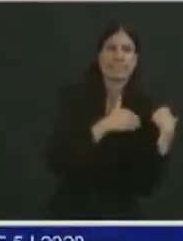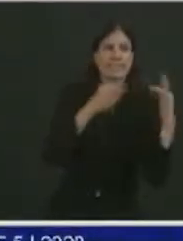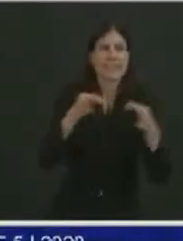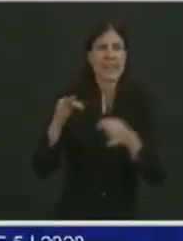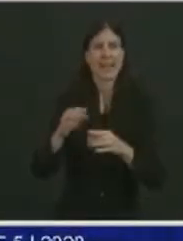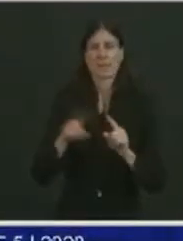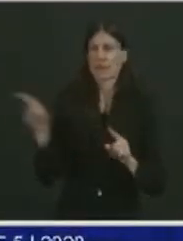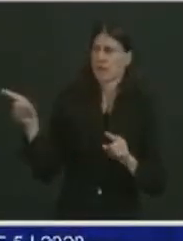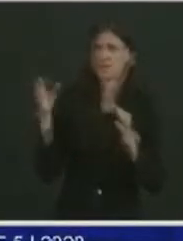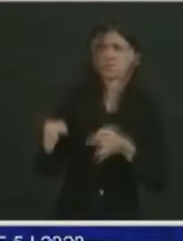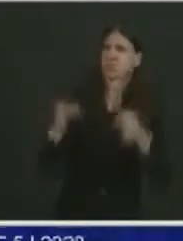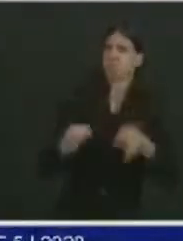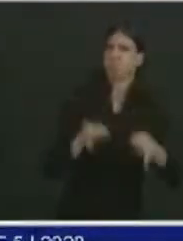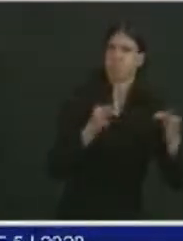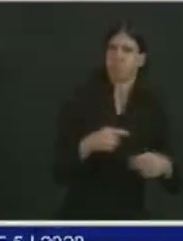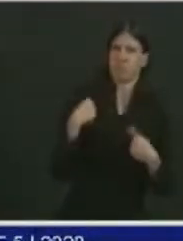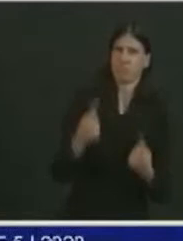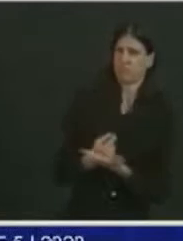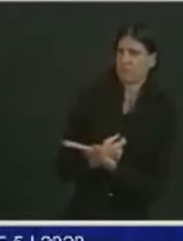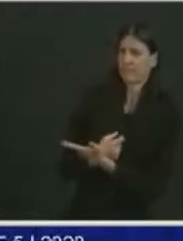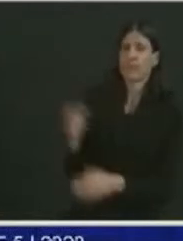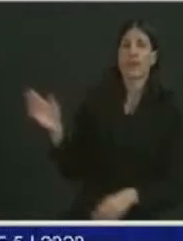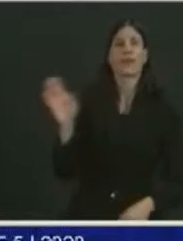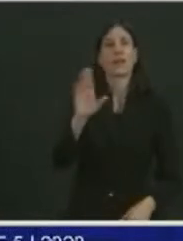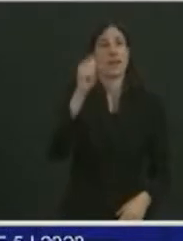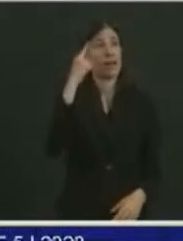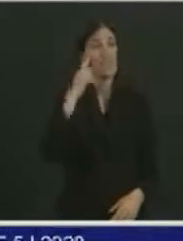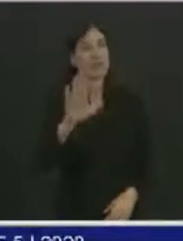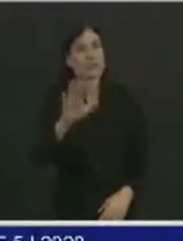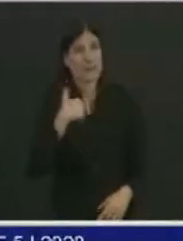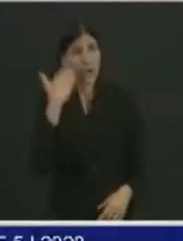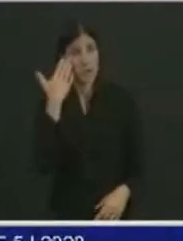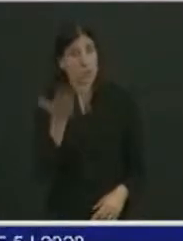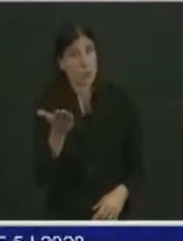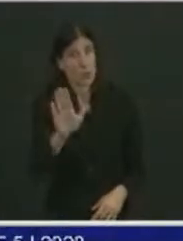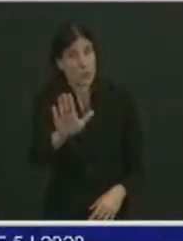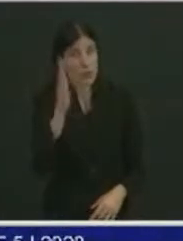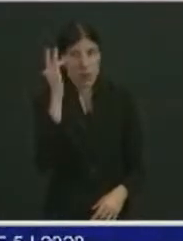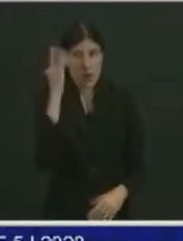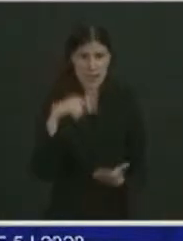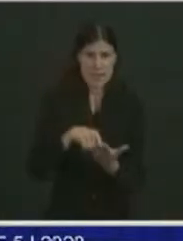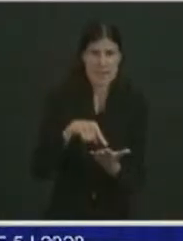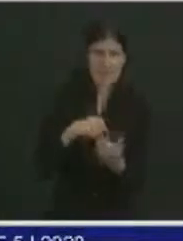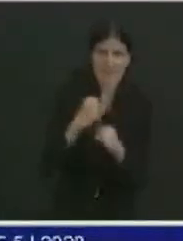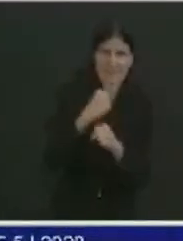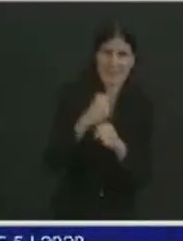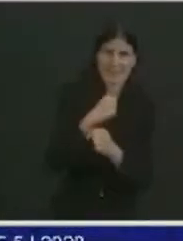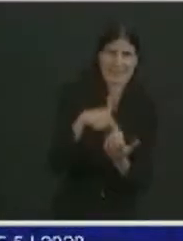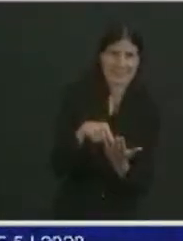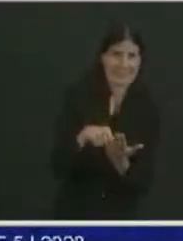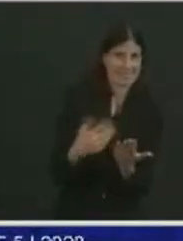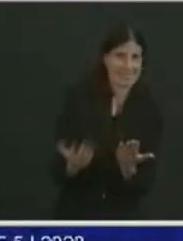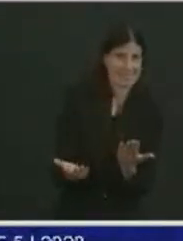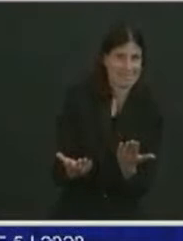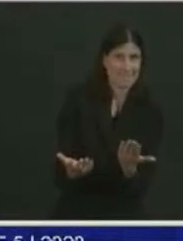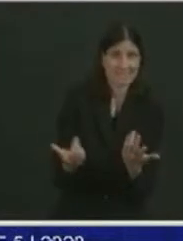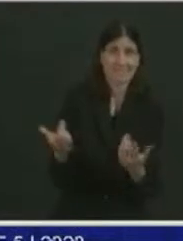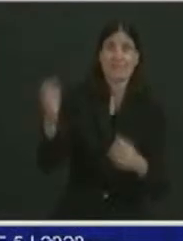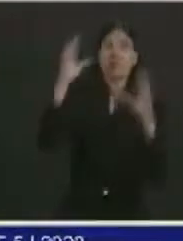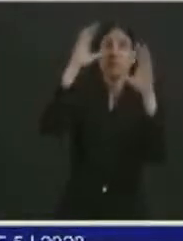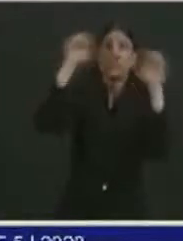answer. The President Trump extended the federal funding and use of the National Guard until August